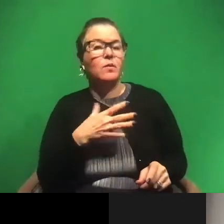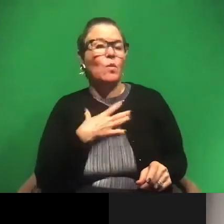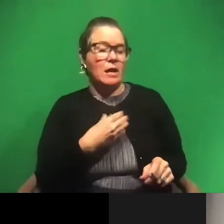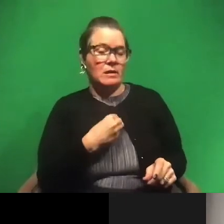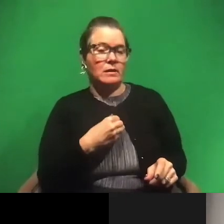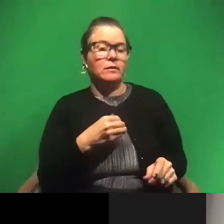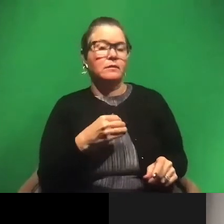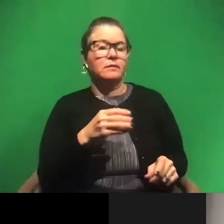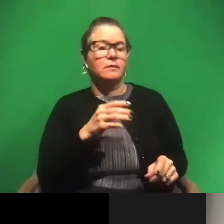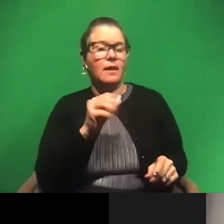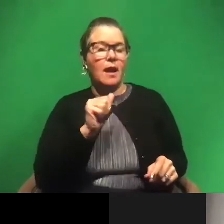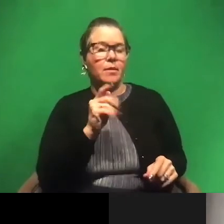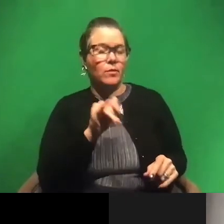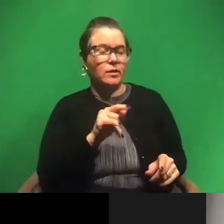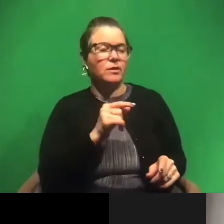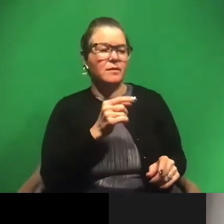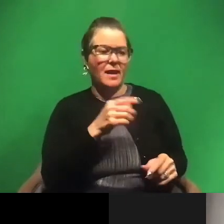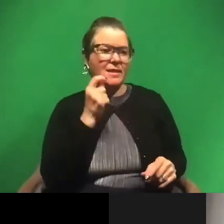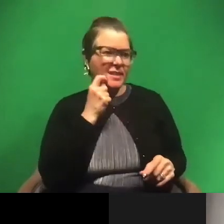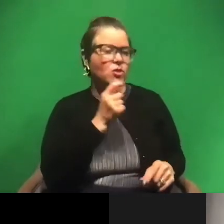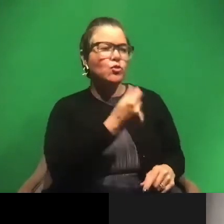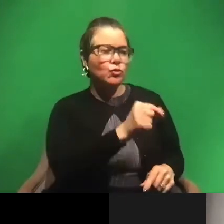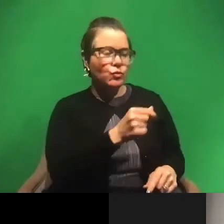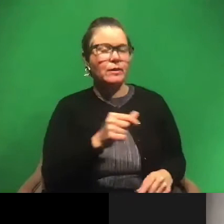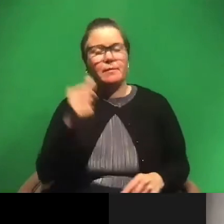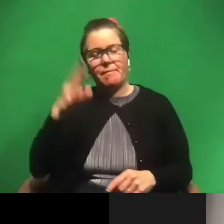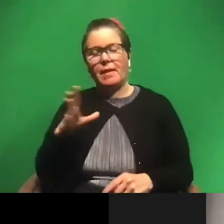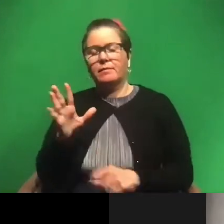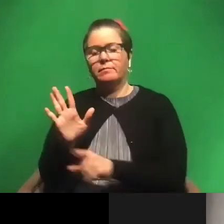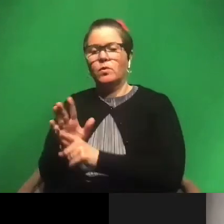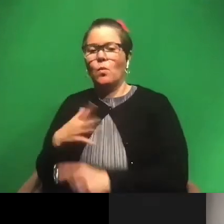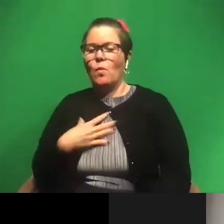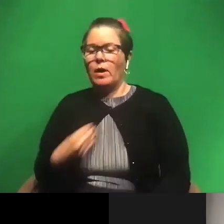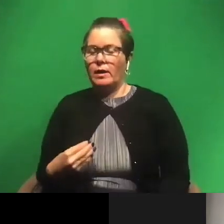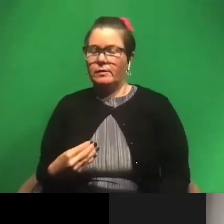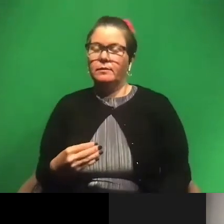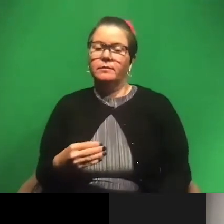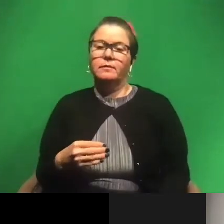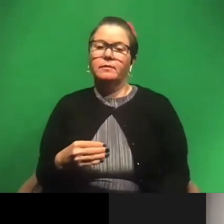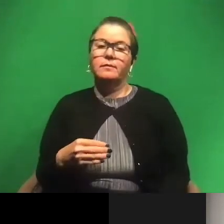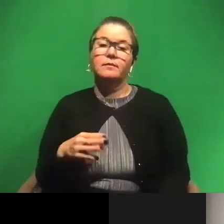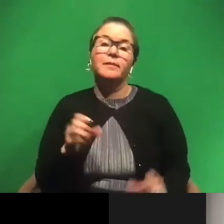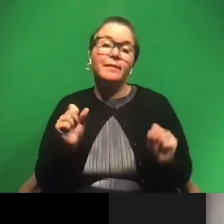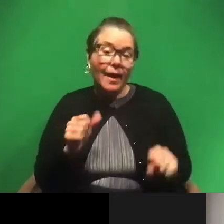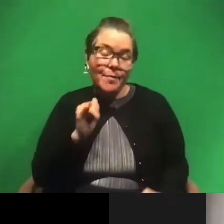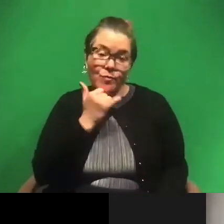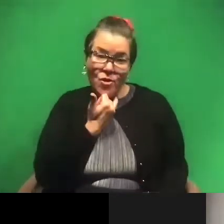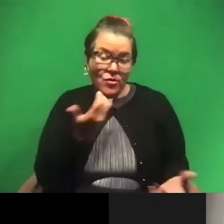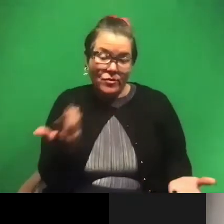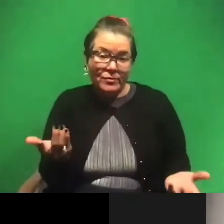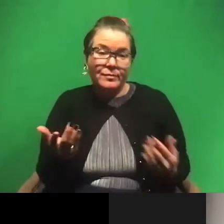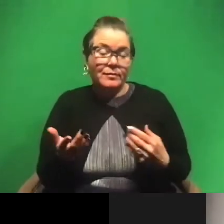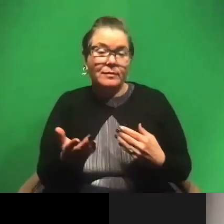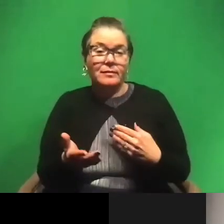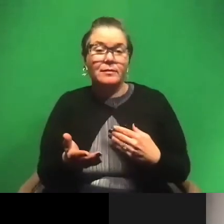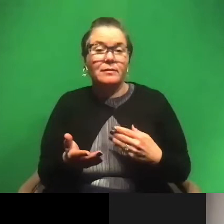green, and then in males will be white. But we can be wrong. So sometimes even like the people